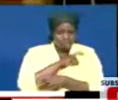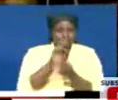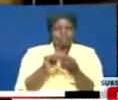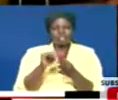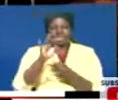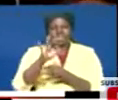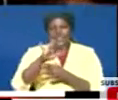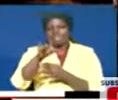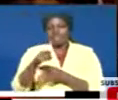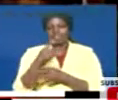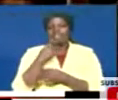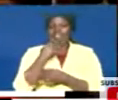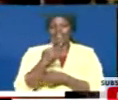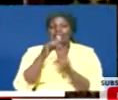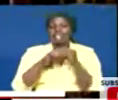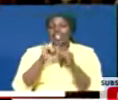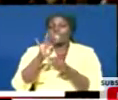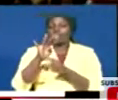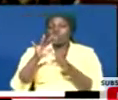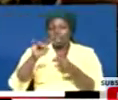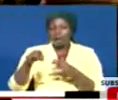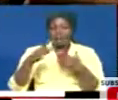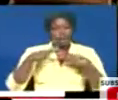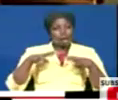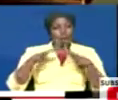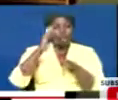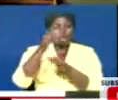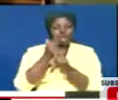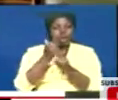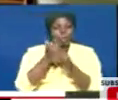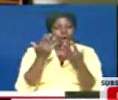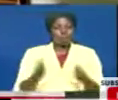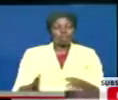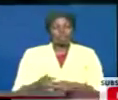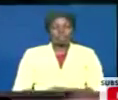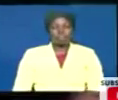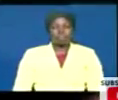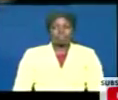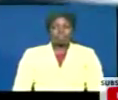35,364 people will lose their jobs. Reporting for Prime Edition, I am Teresa Mutai.